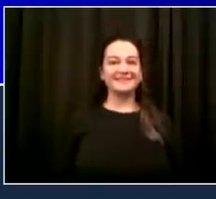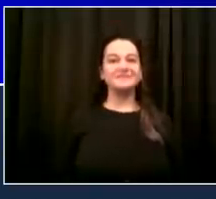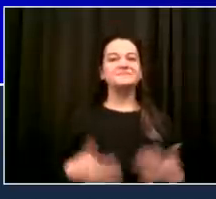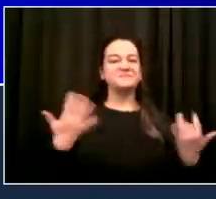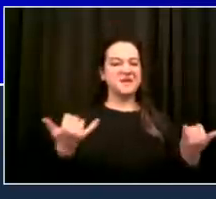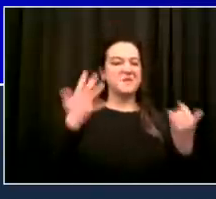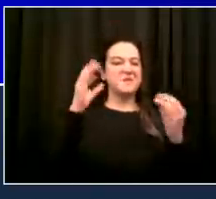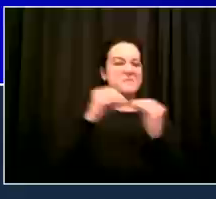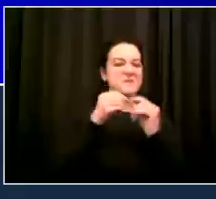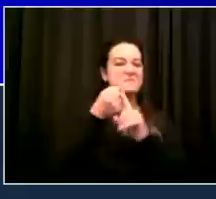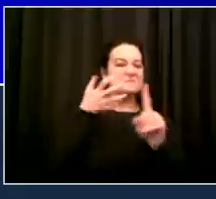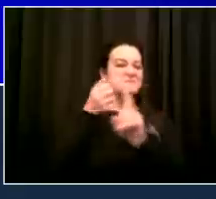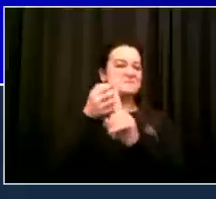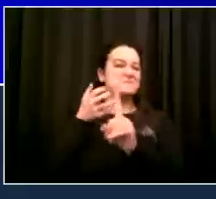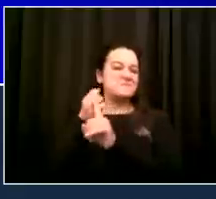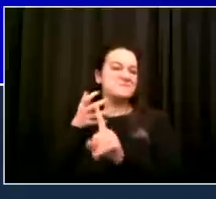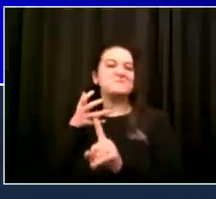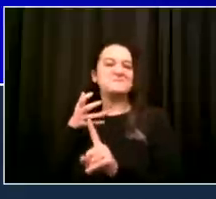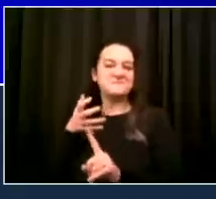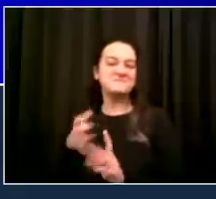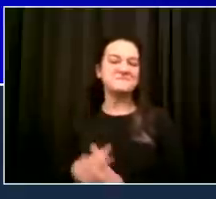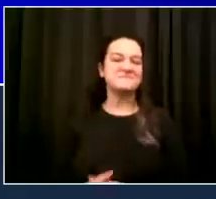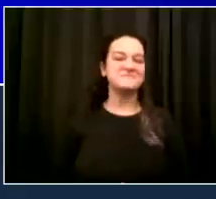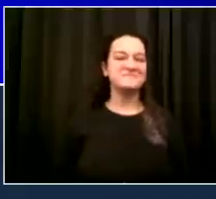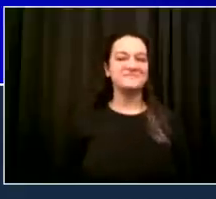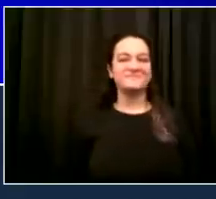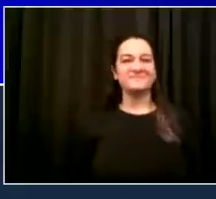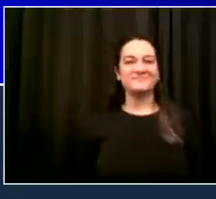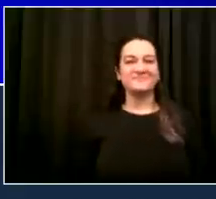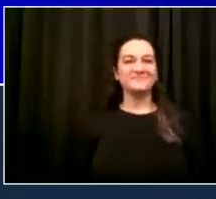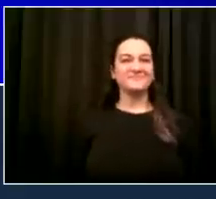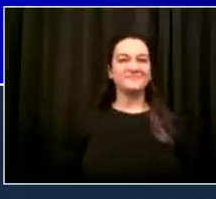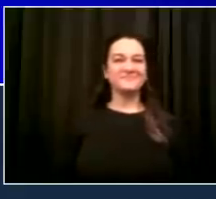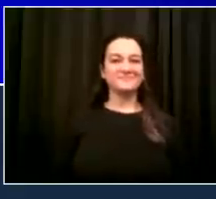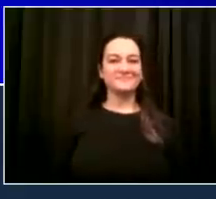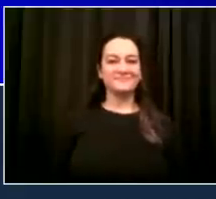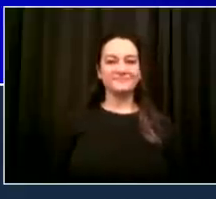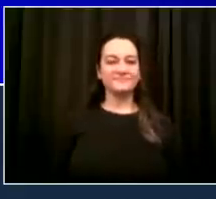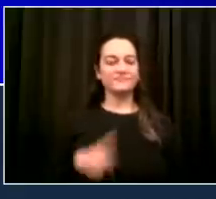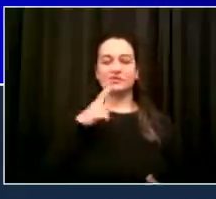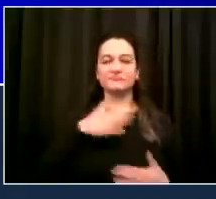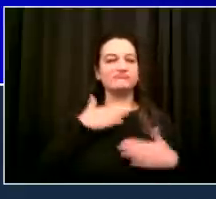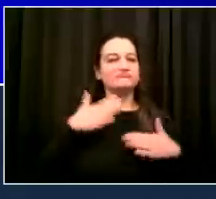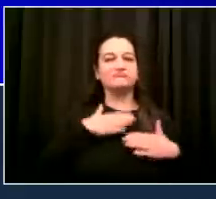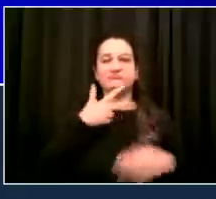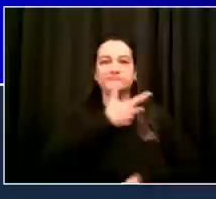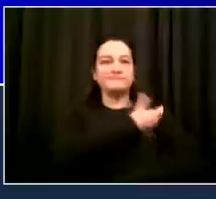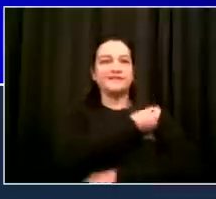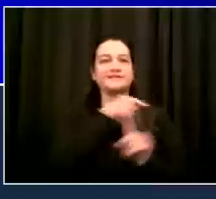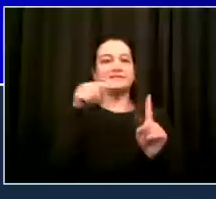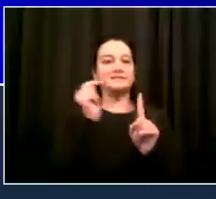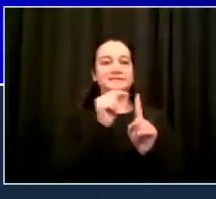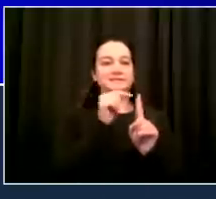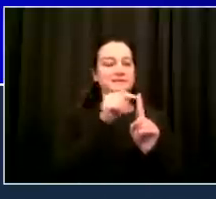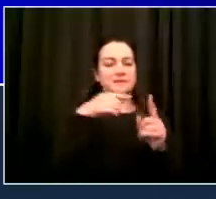hope that we are going to turn the corner once and for all on the coronavirus. Just yesterday in New York